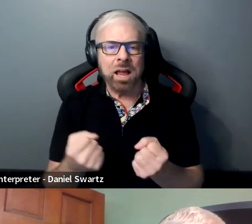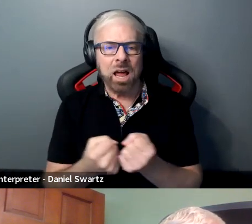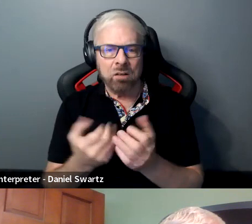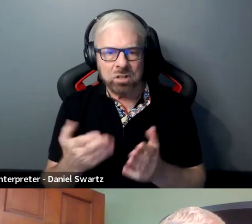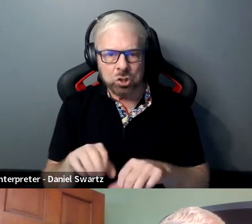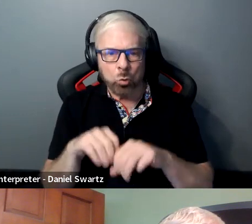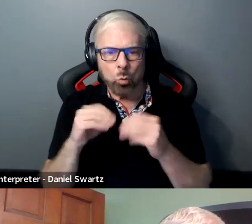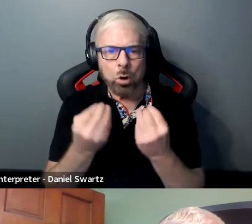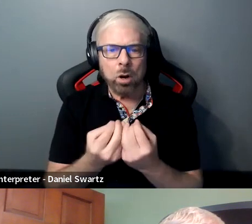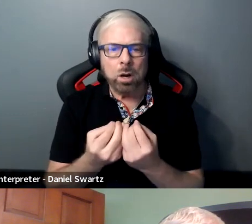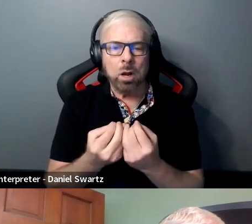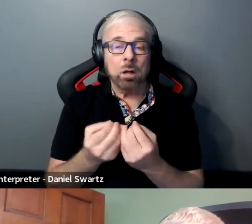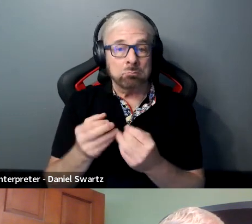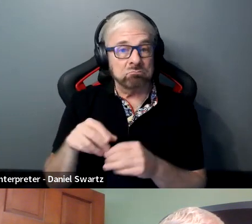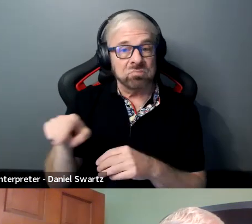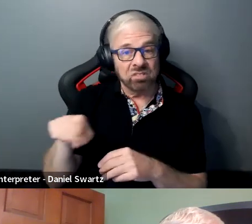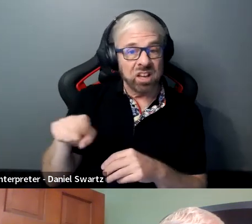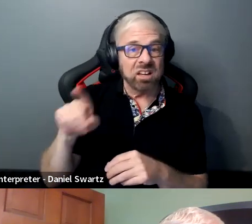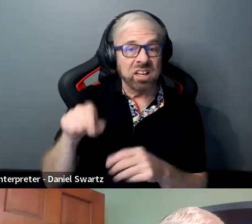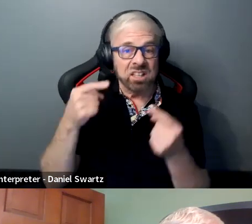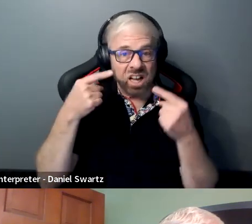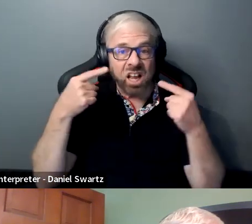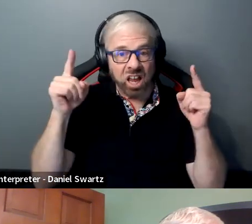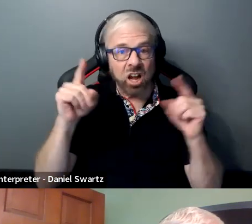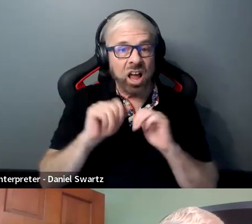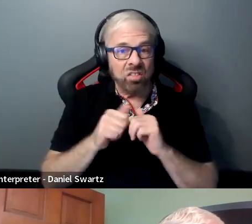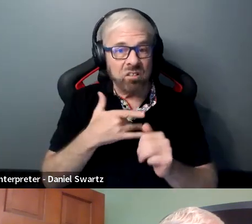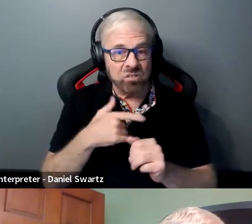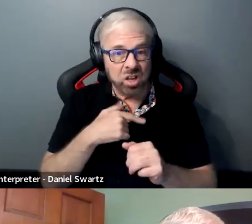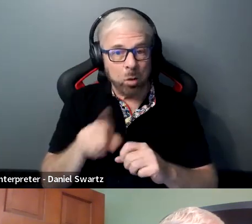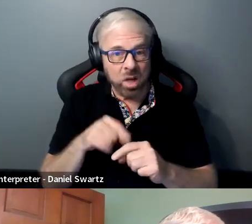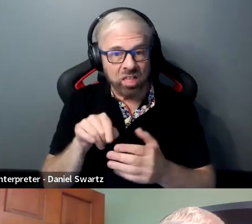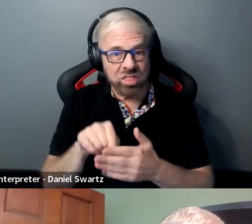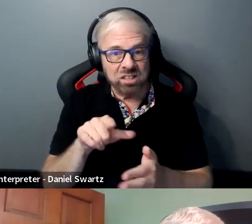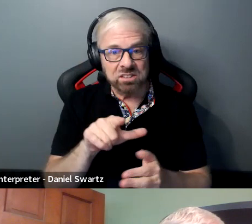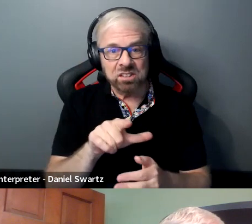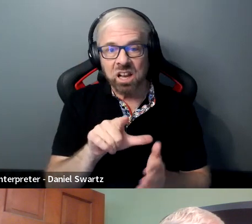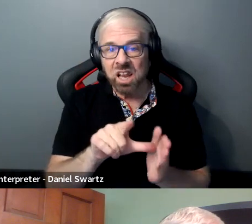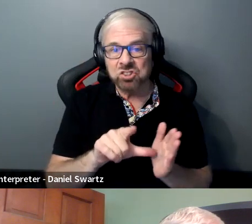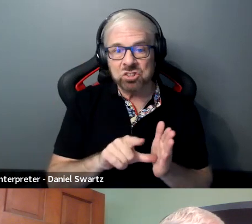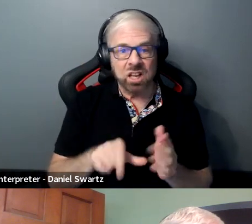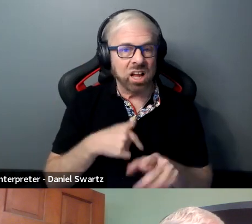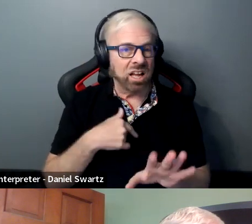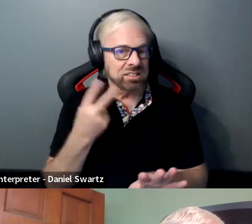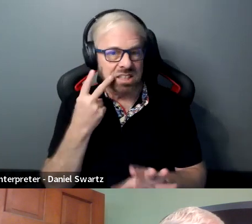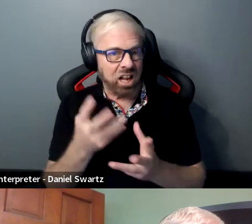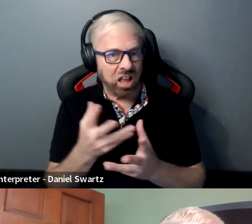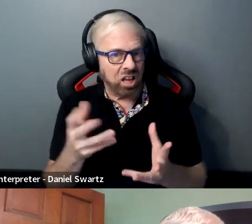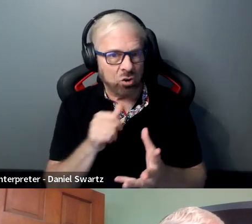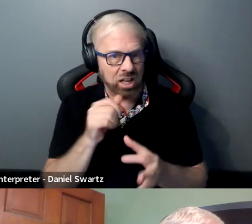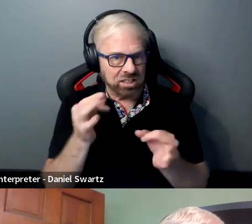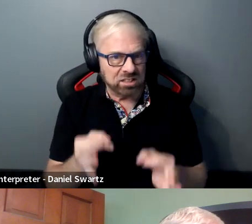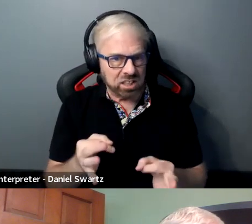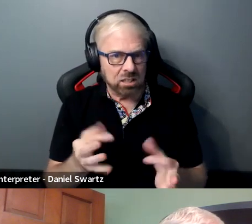organizations to declare how they feel about this, because I see a lot that are undecided. And I guess I'm a little